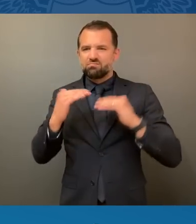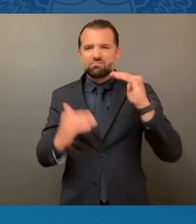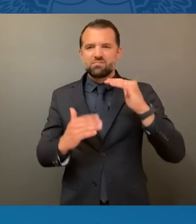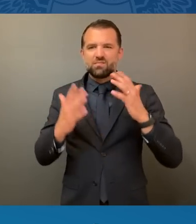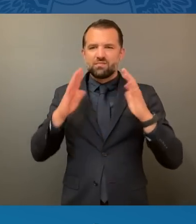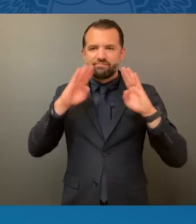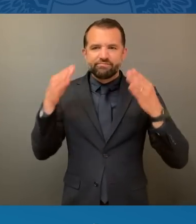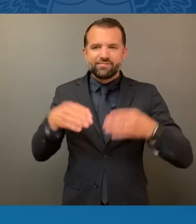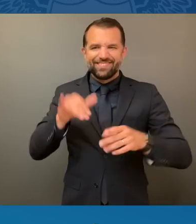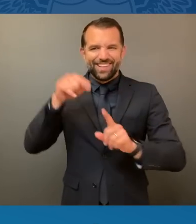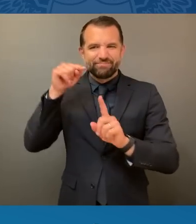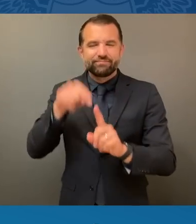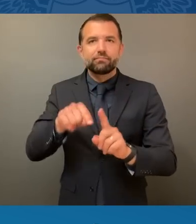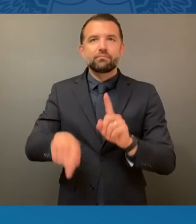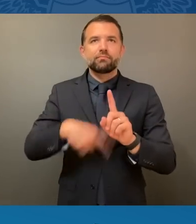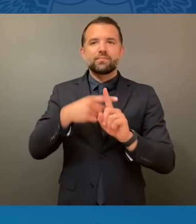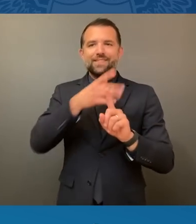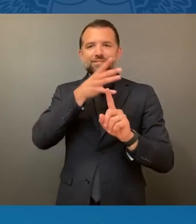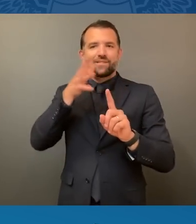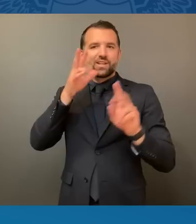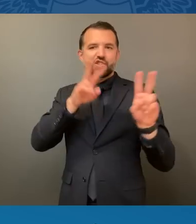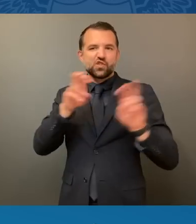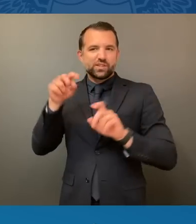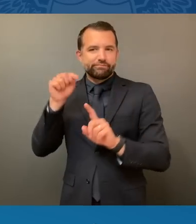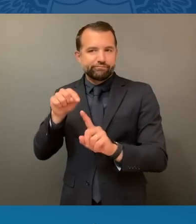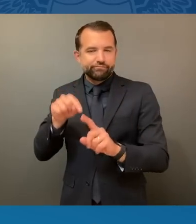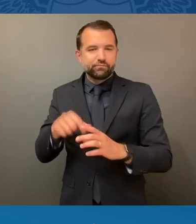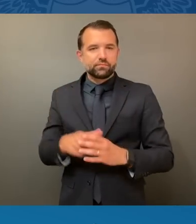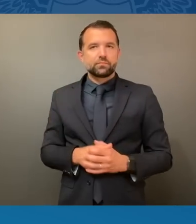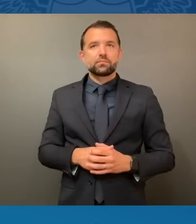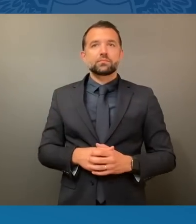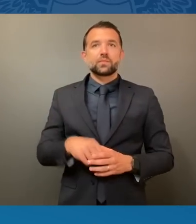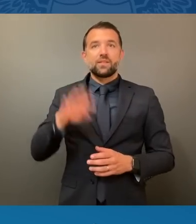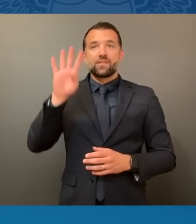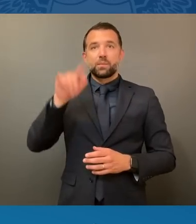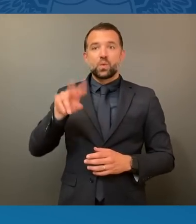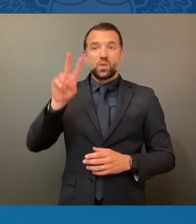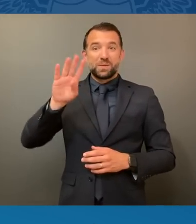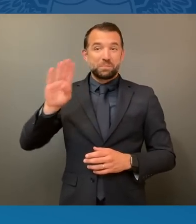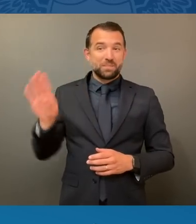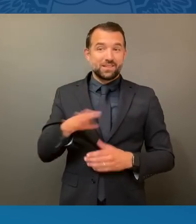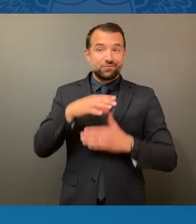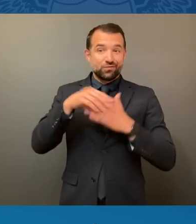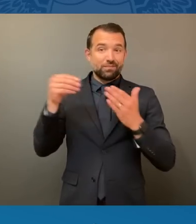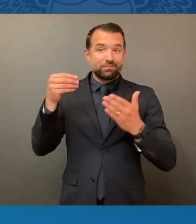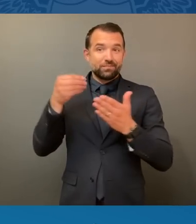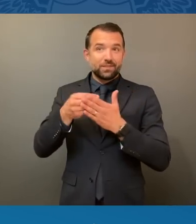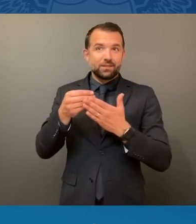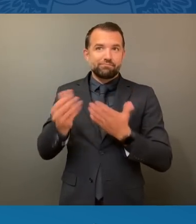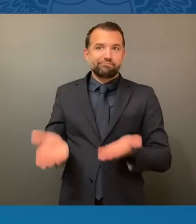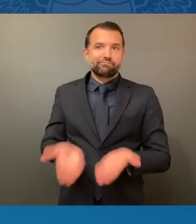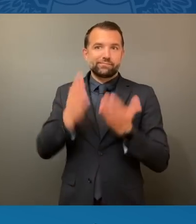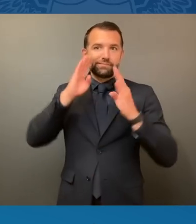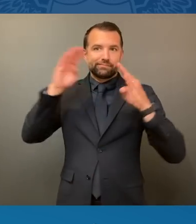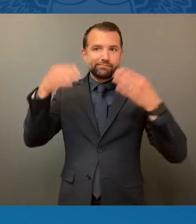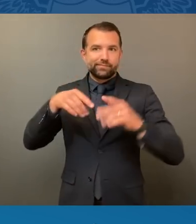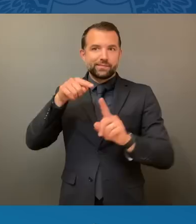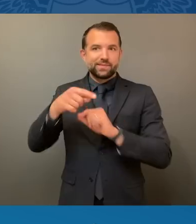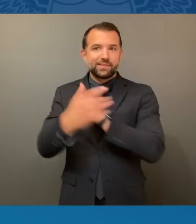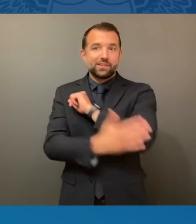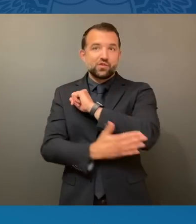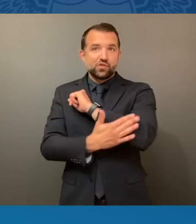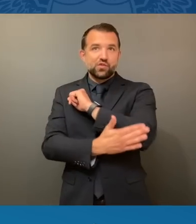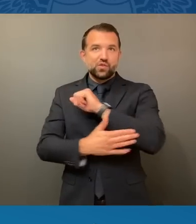issue there. Right. And we raised $4.2 billion focused on those countries to do the work.